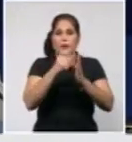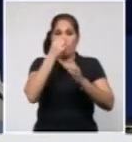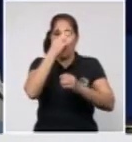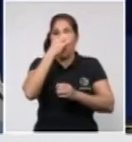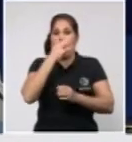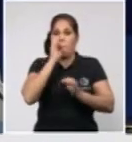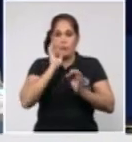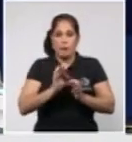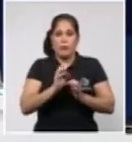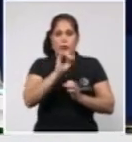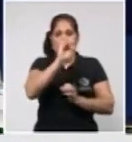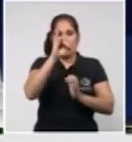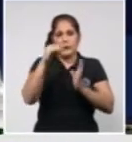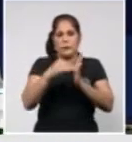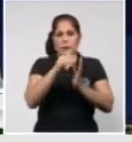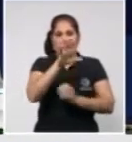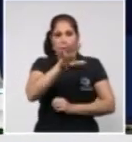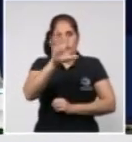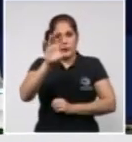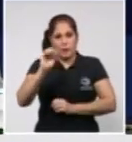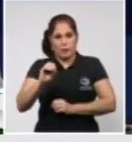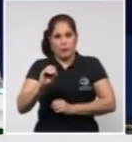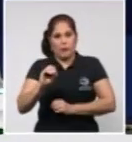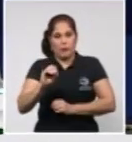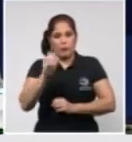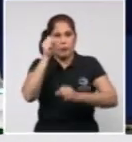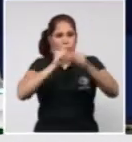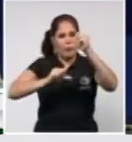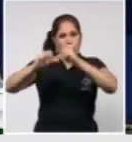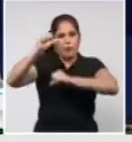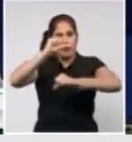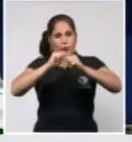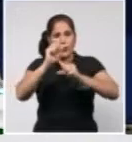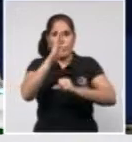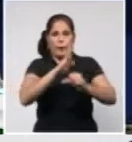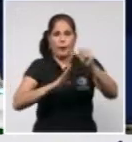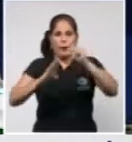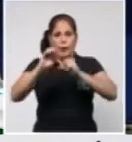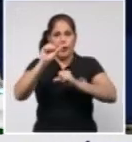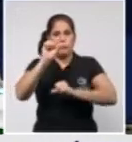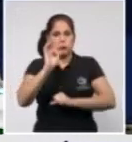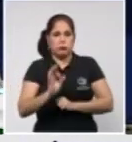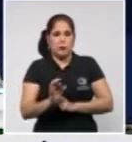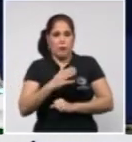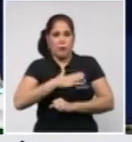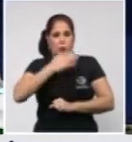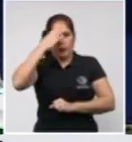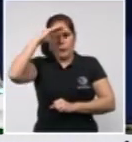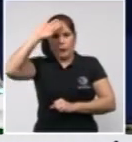7,550, in our various molecular biology laboratories.